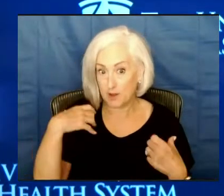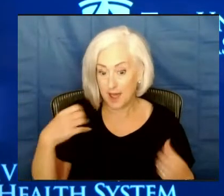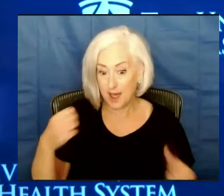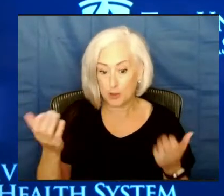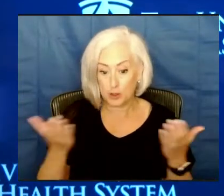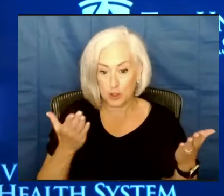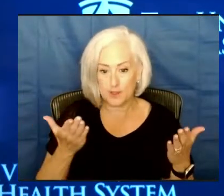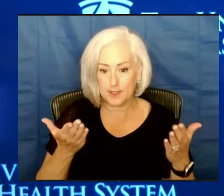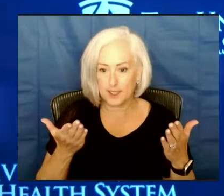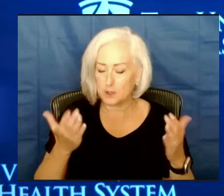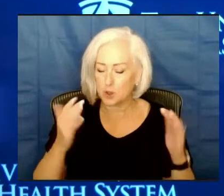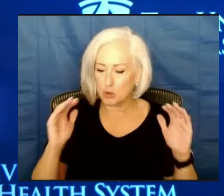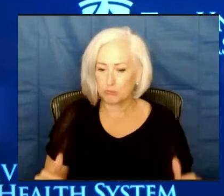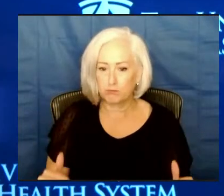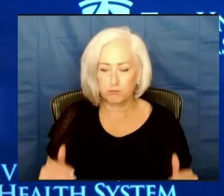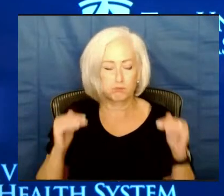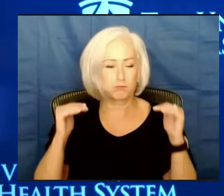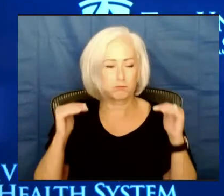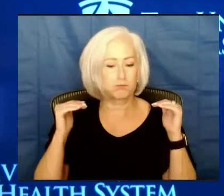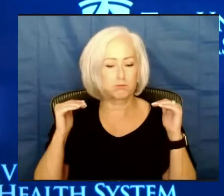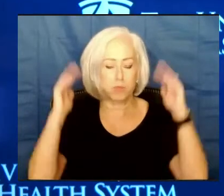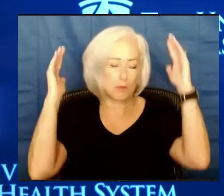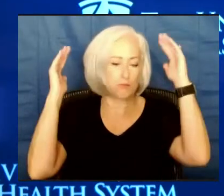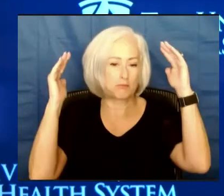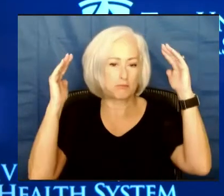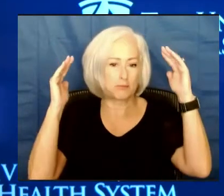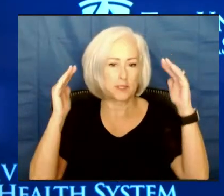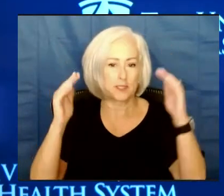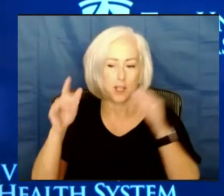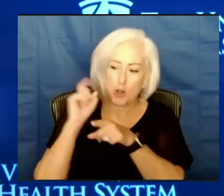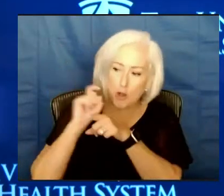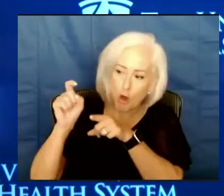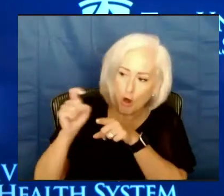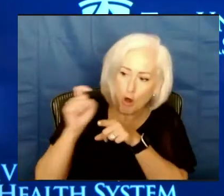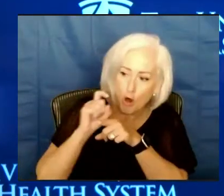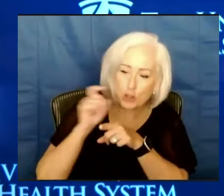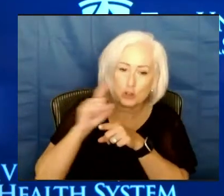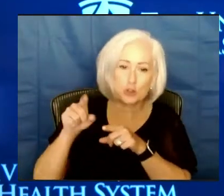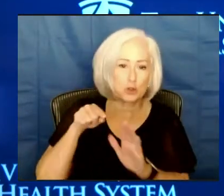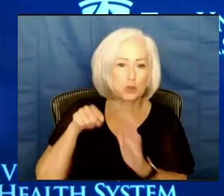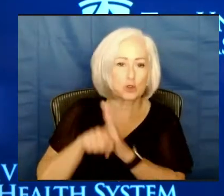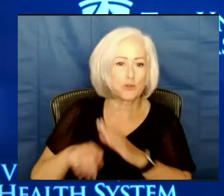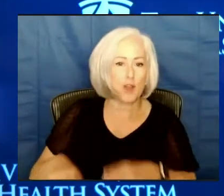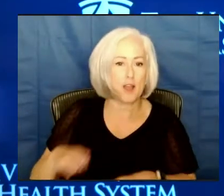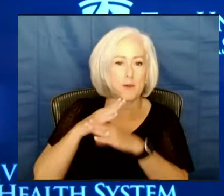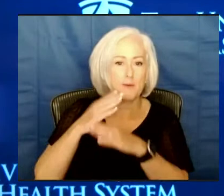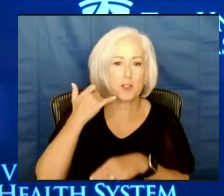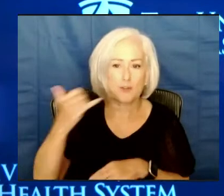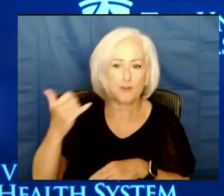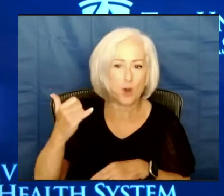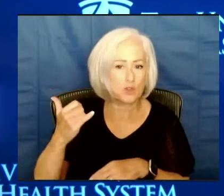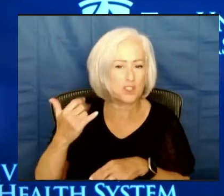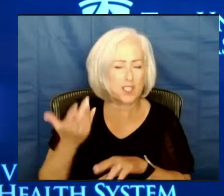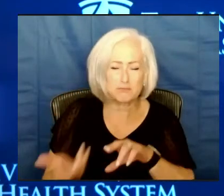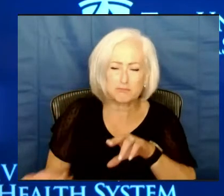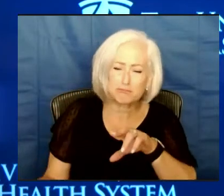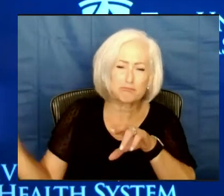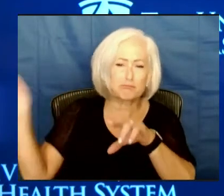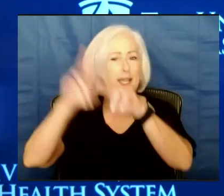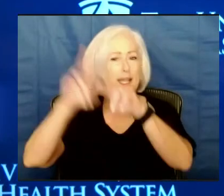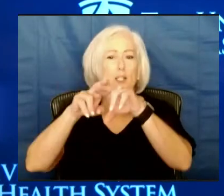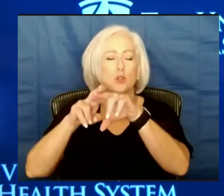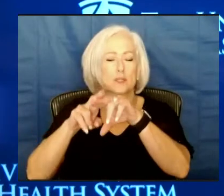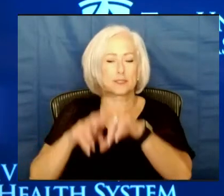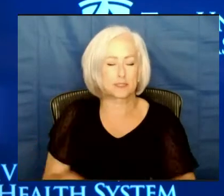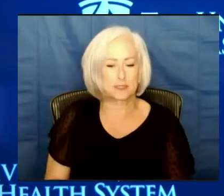we've talked before about the calls to the suicide prevention line and how many those quadrupled or quintupled or whatever the current factor is. And